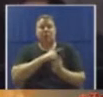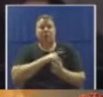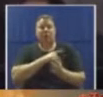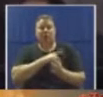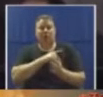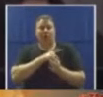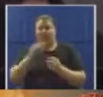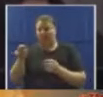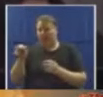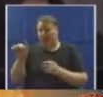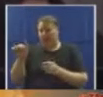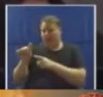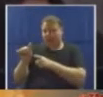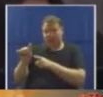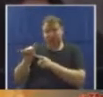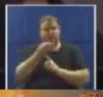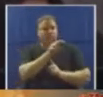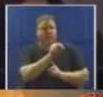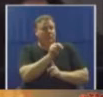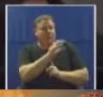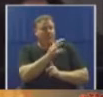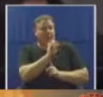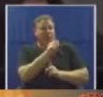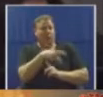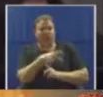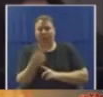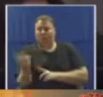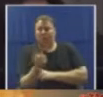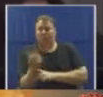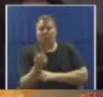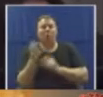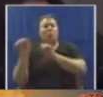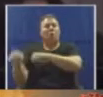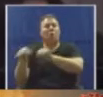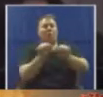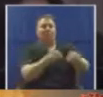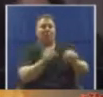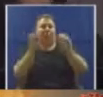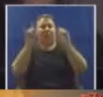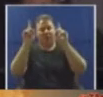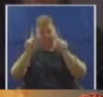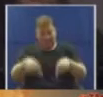National Assembly and the National Council of Provinces.